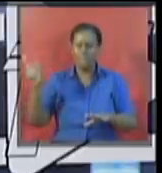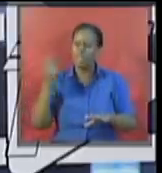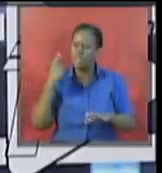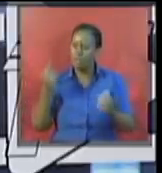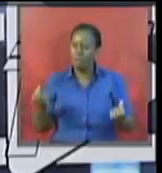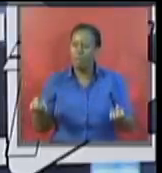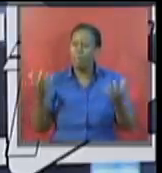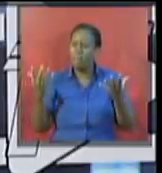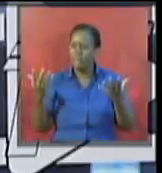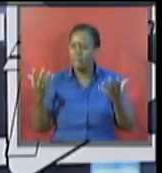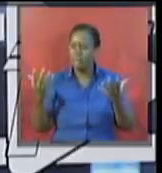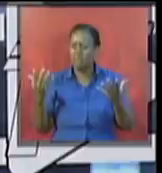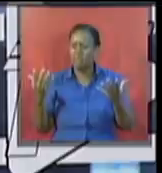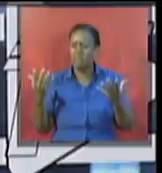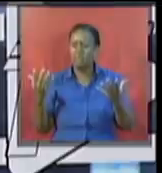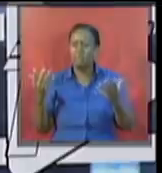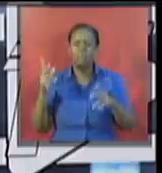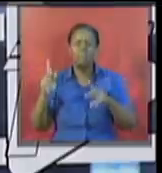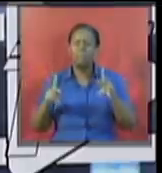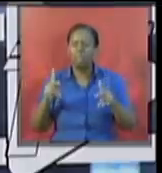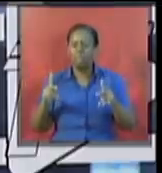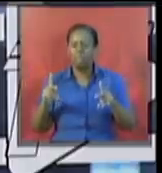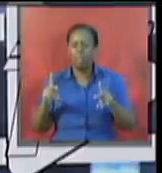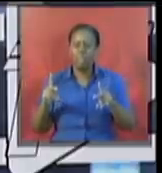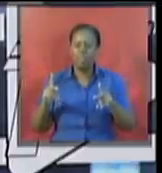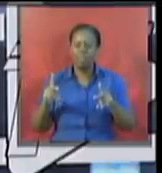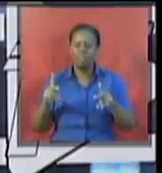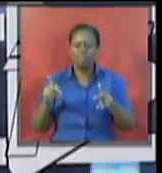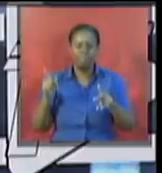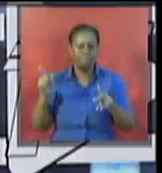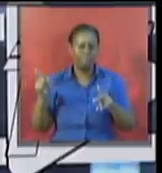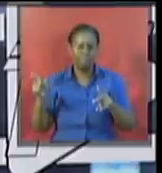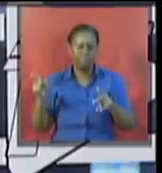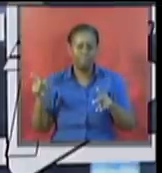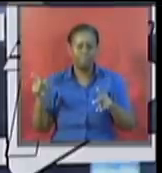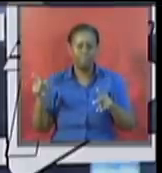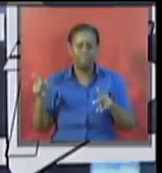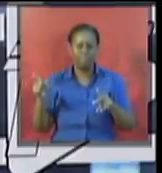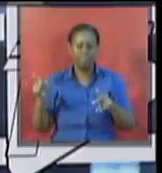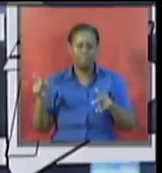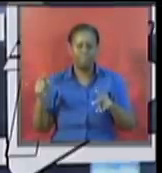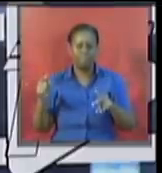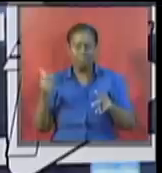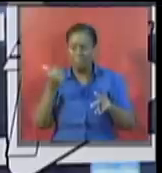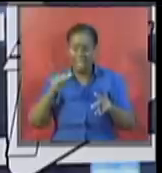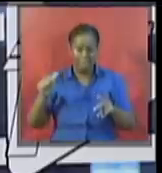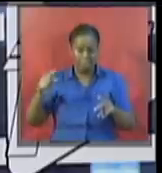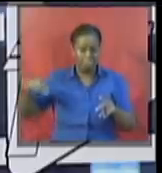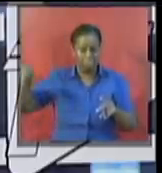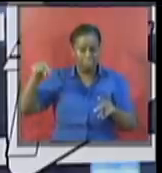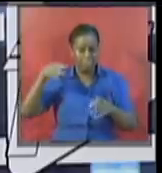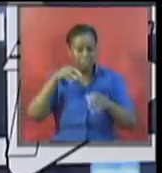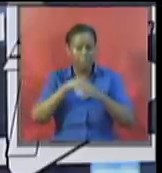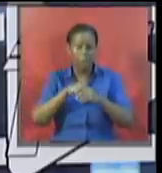election-related gatherings. And I did say at that point in time that no one identified themselves as having been at these gatherings, which does not mean that